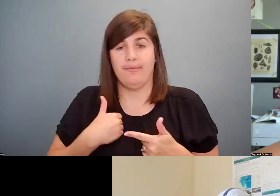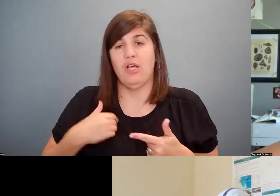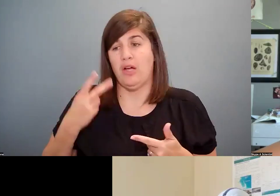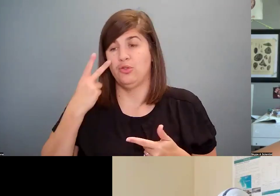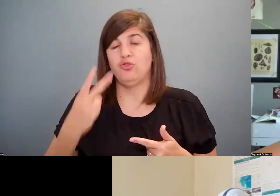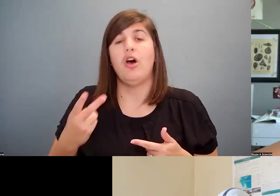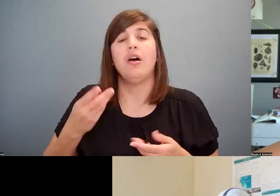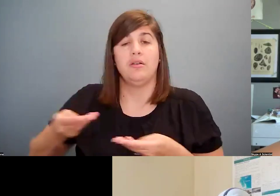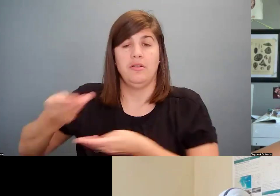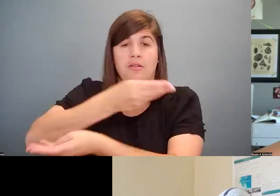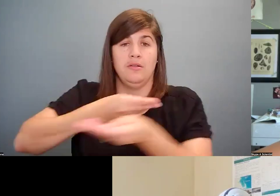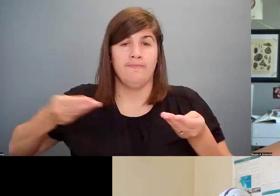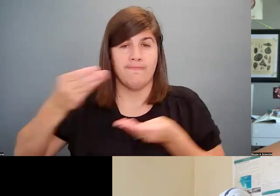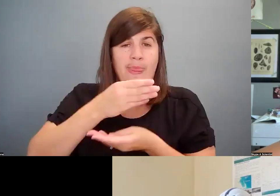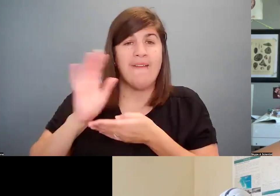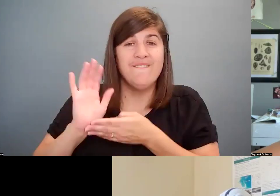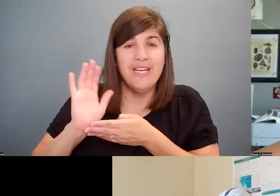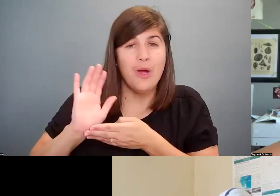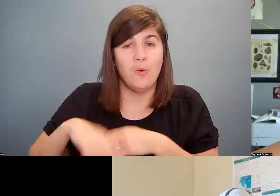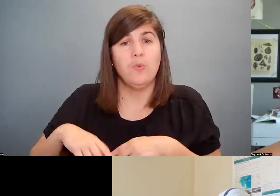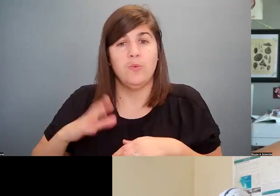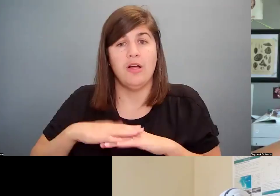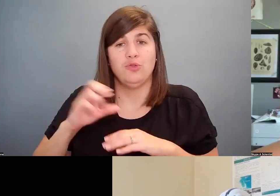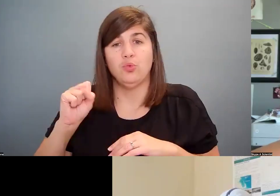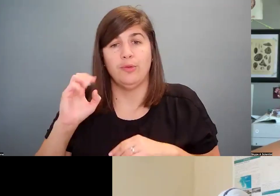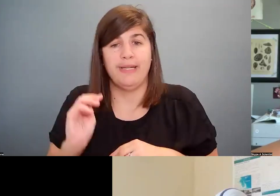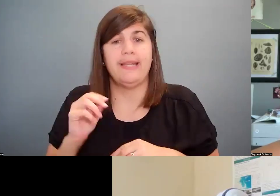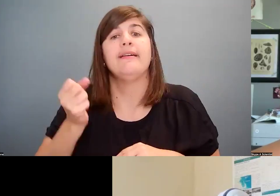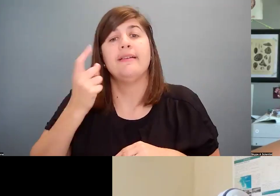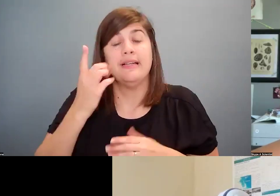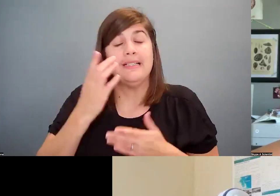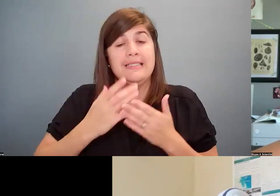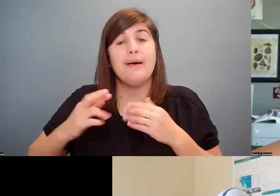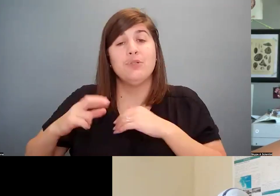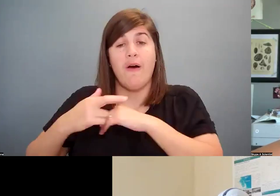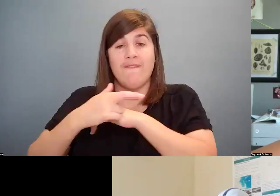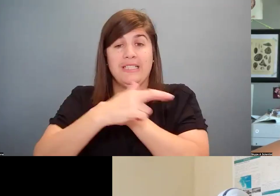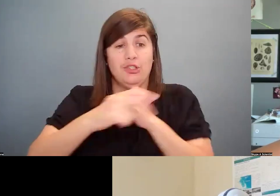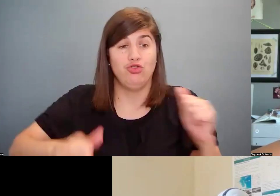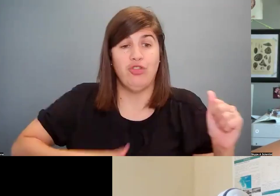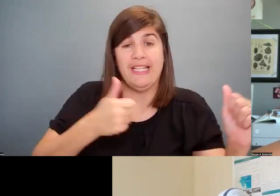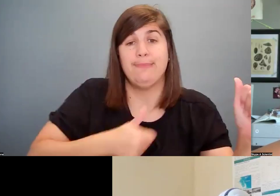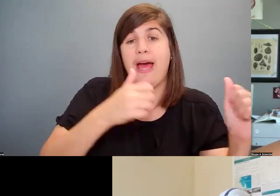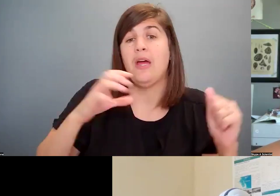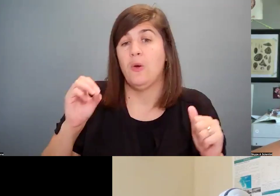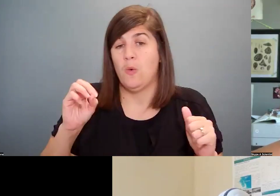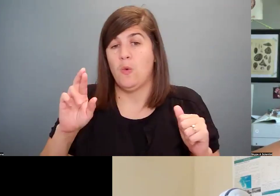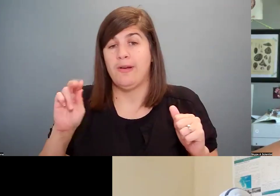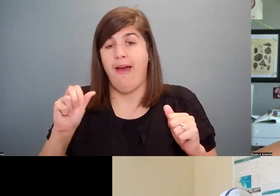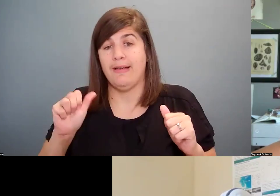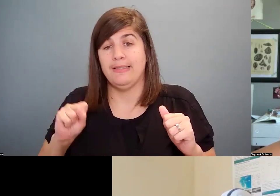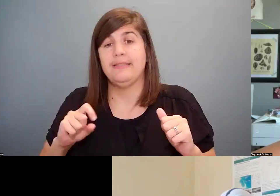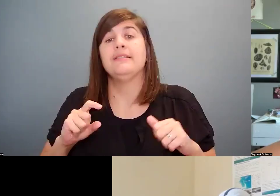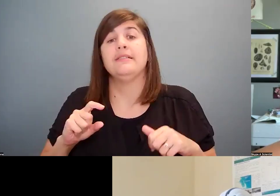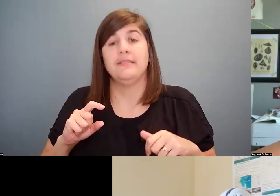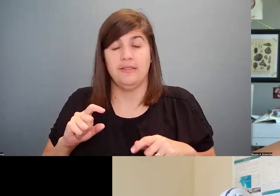on social media a couple of days ago where there were dolphins being chased by some killer whales. In this particular part of the world, killer